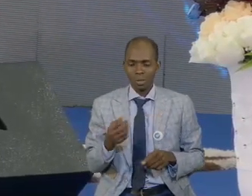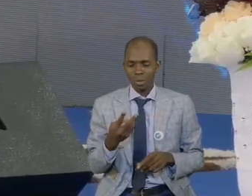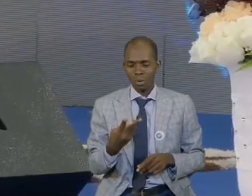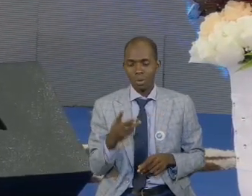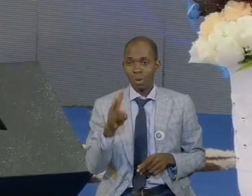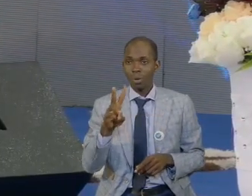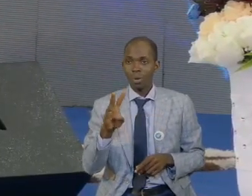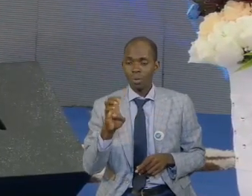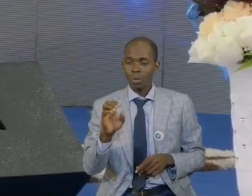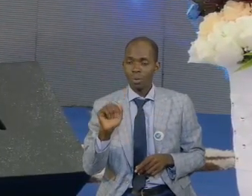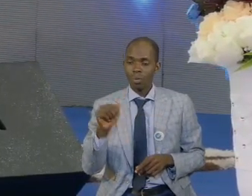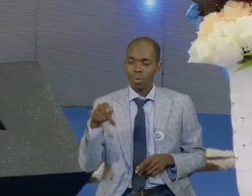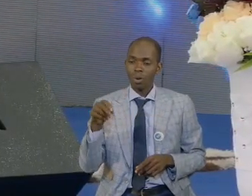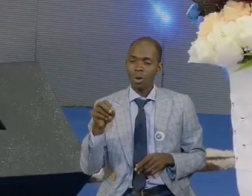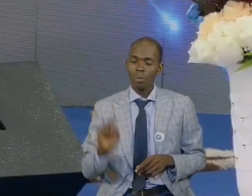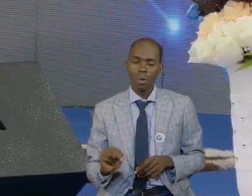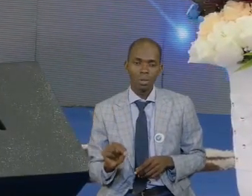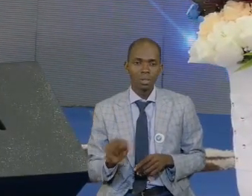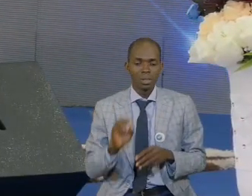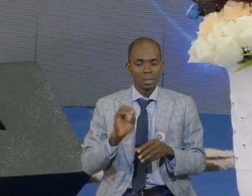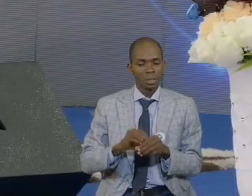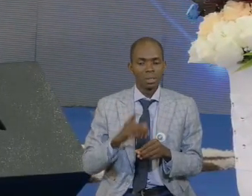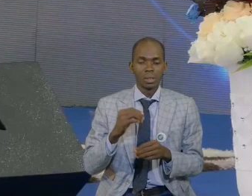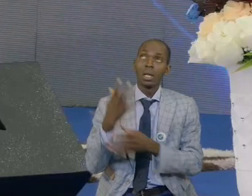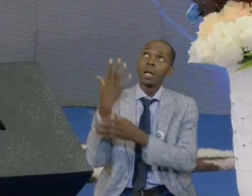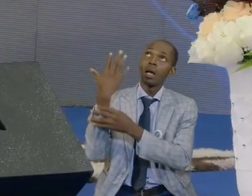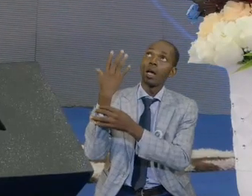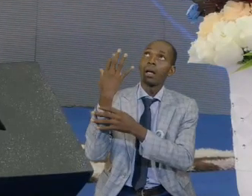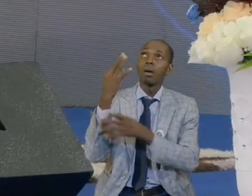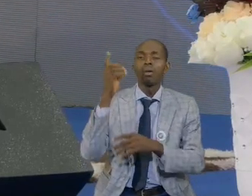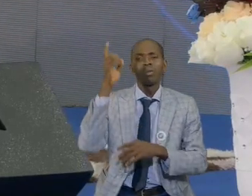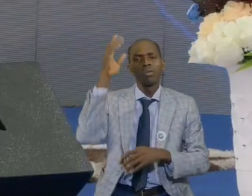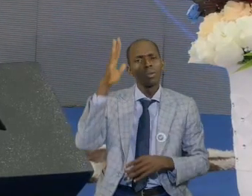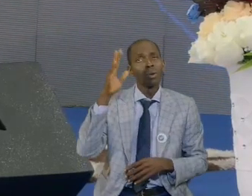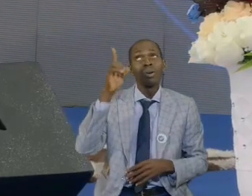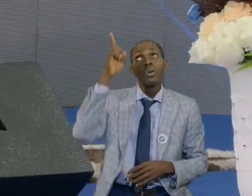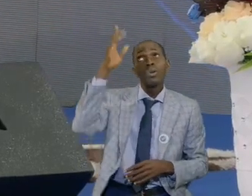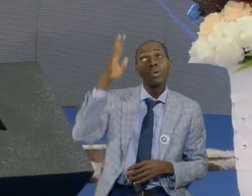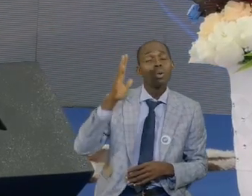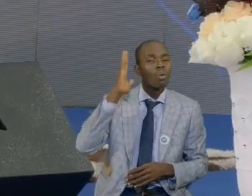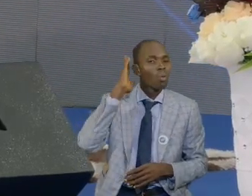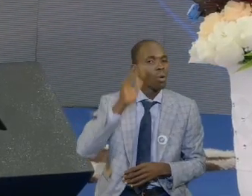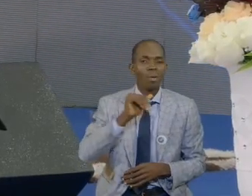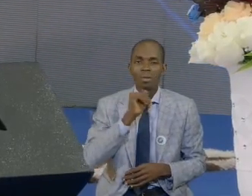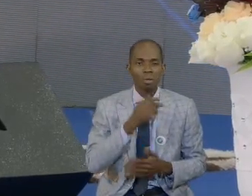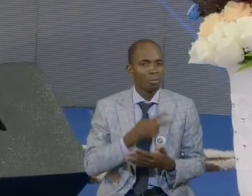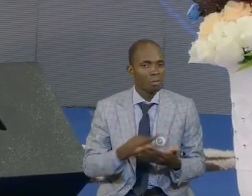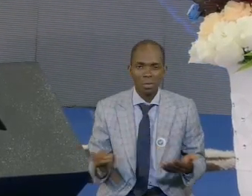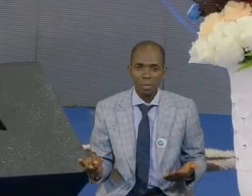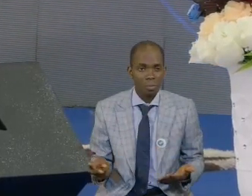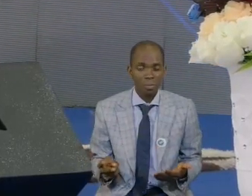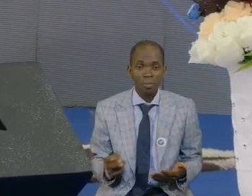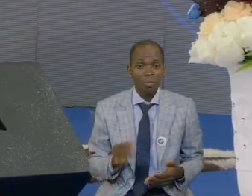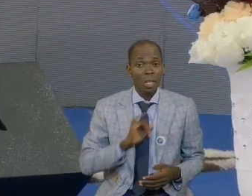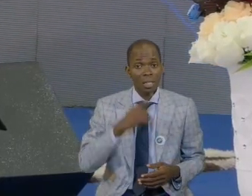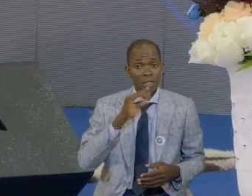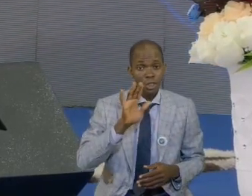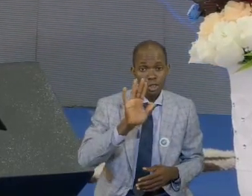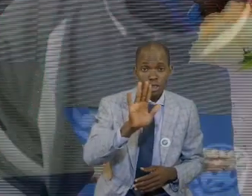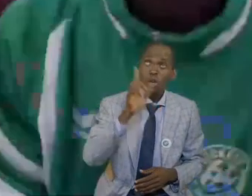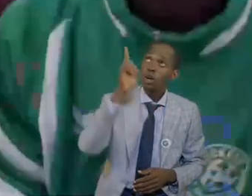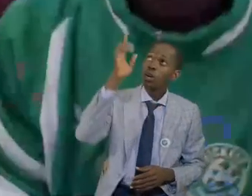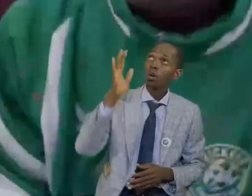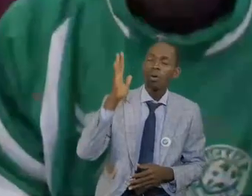the hand of God. God will not fail. I say your God will not